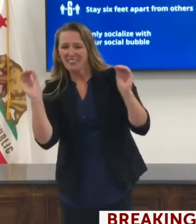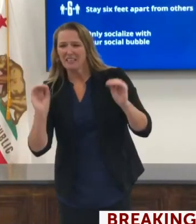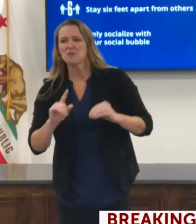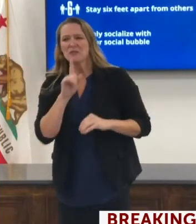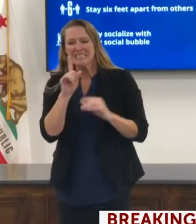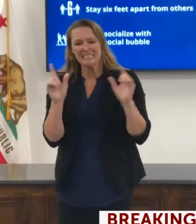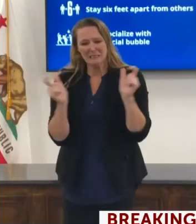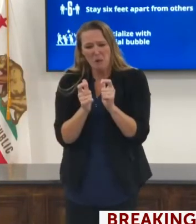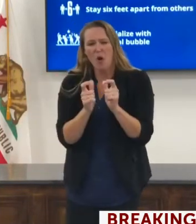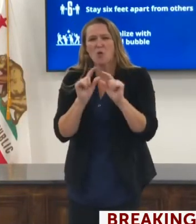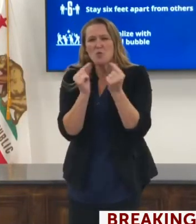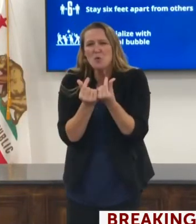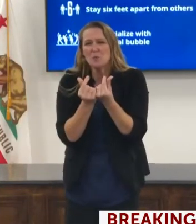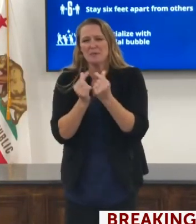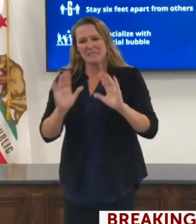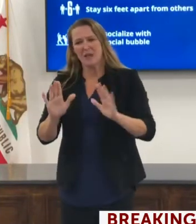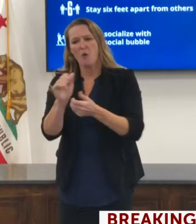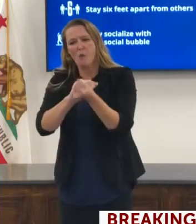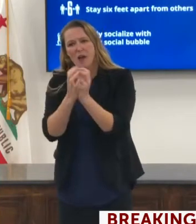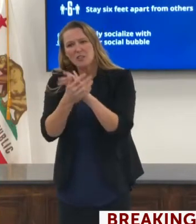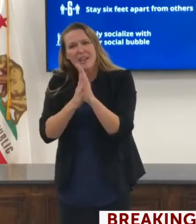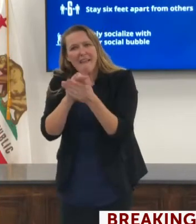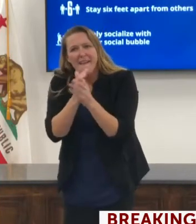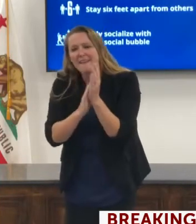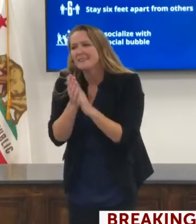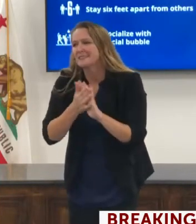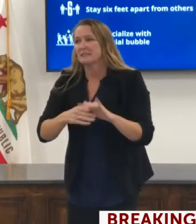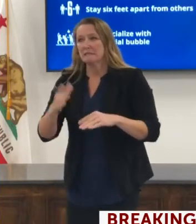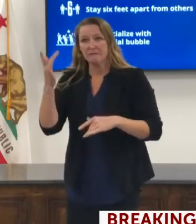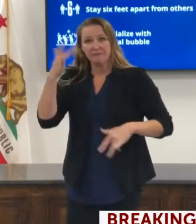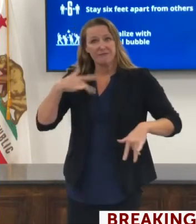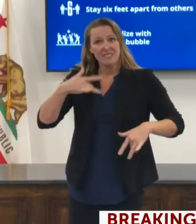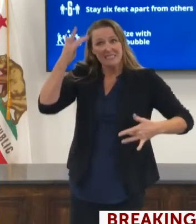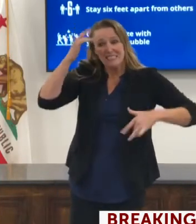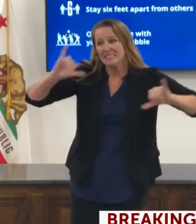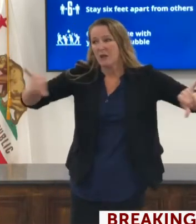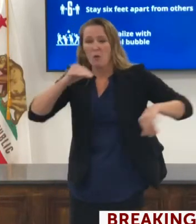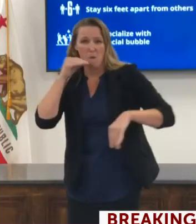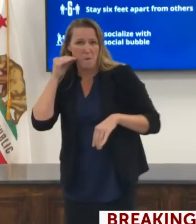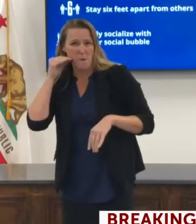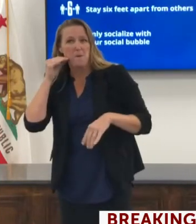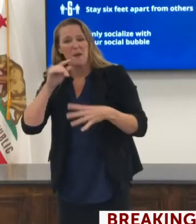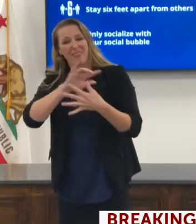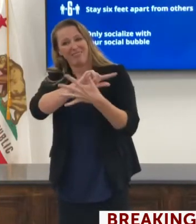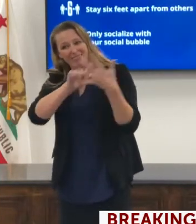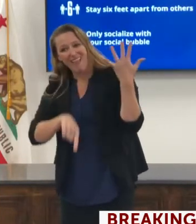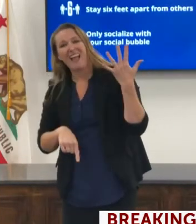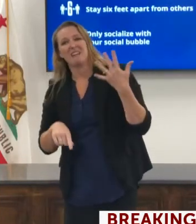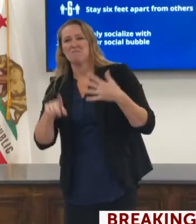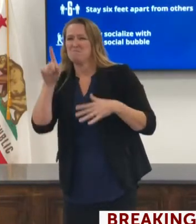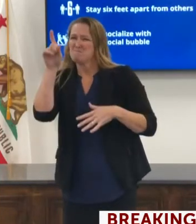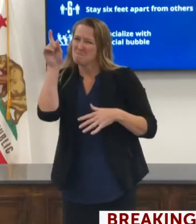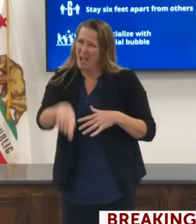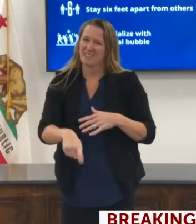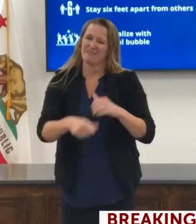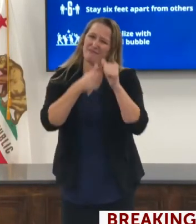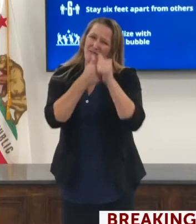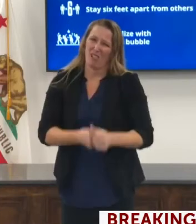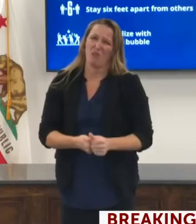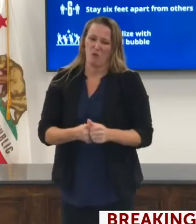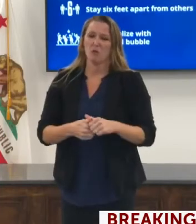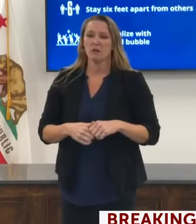wash your hands frequently, stay home when you're sick. These are the actions that we all need to take. We continue to